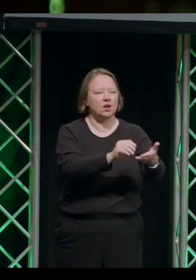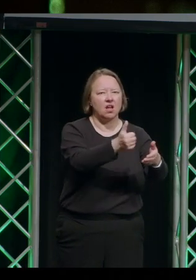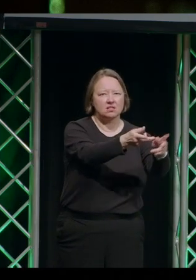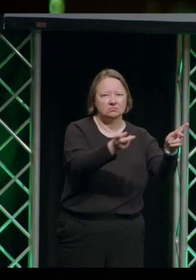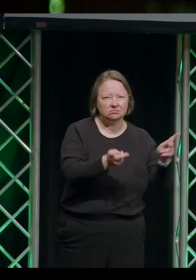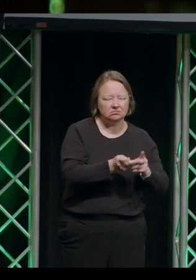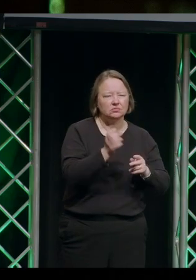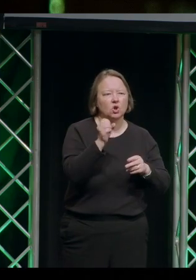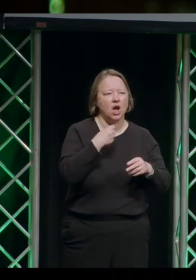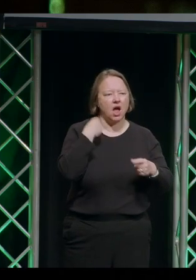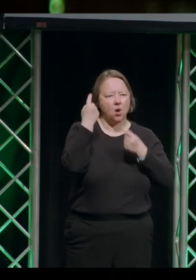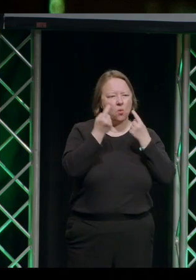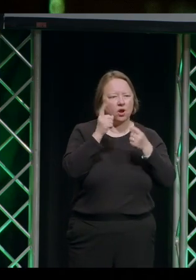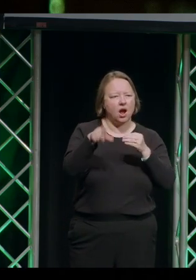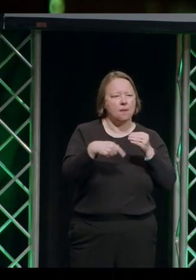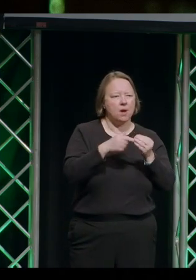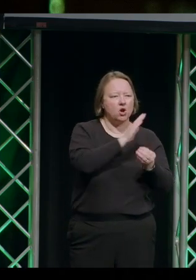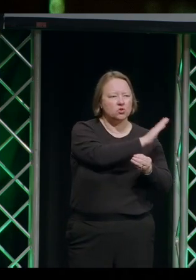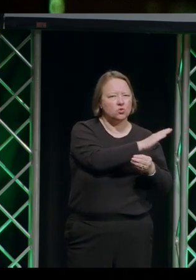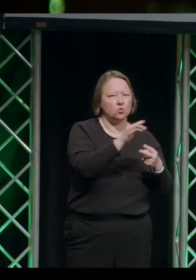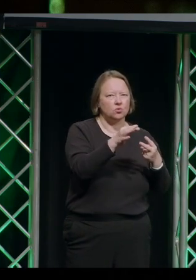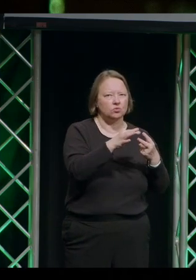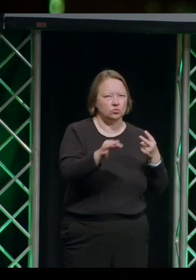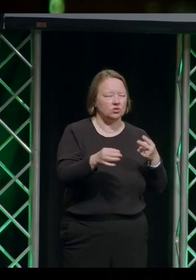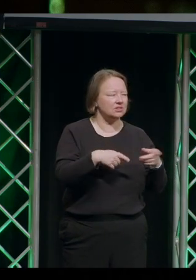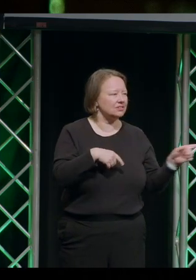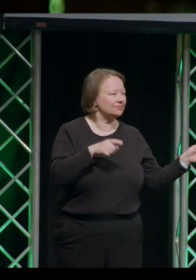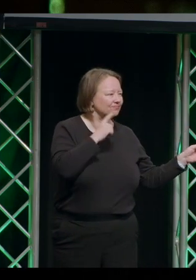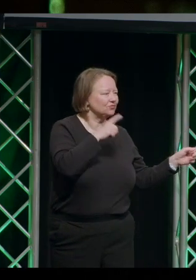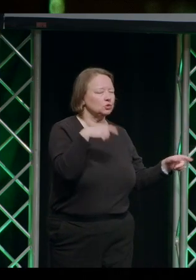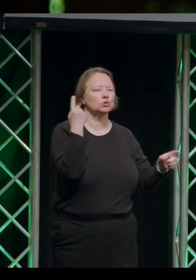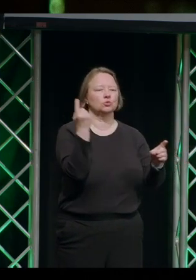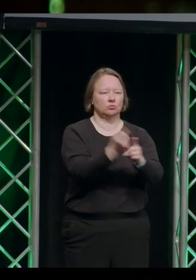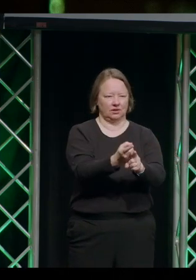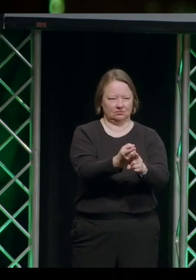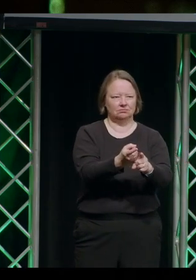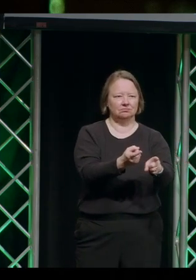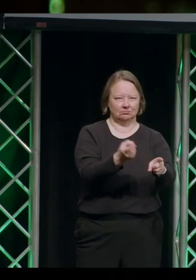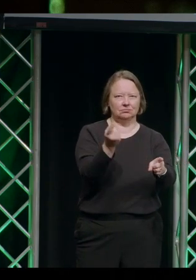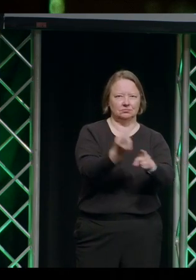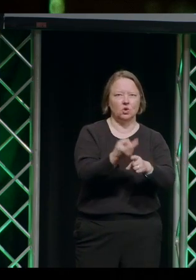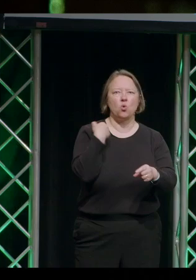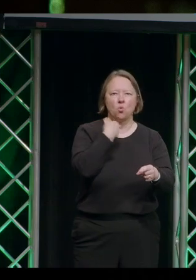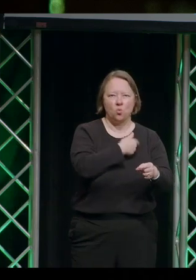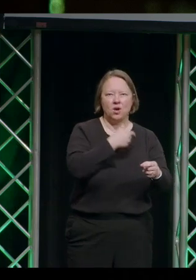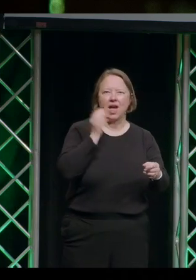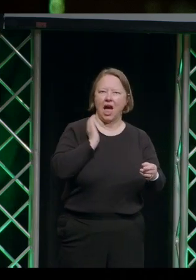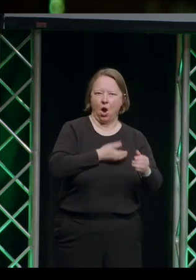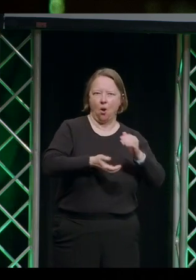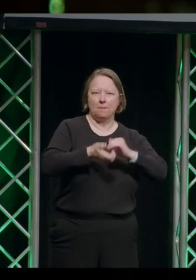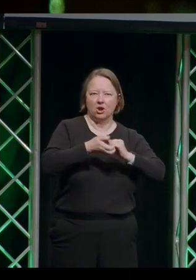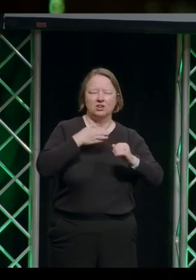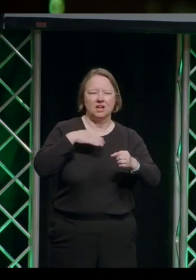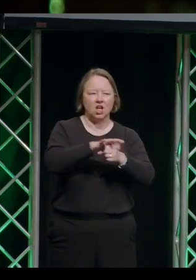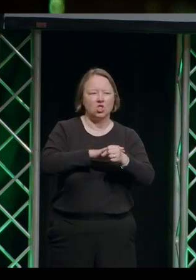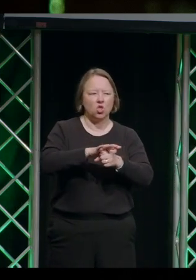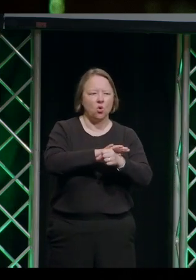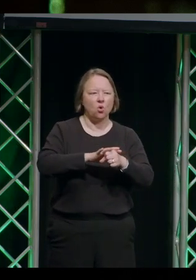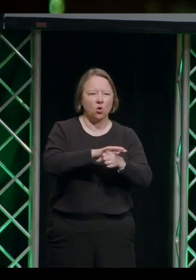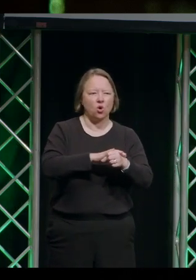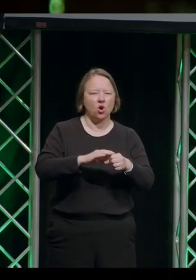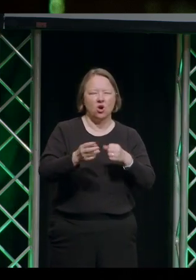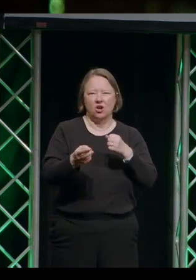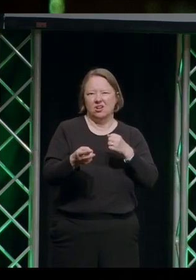So I'm wondering about your choice there. You are absolutely correct. We have our partners at the local Save On Foods, and we